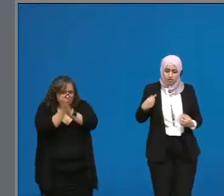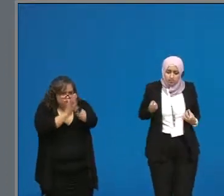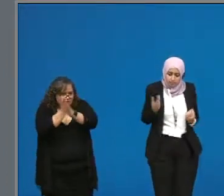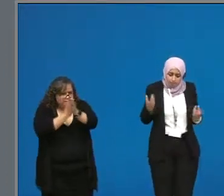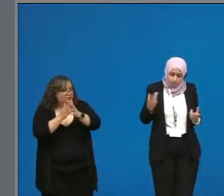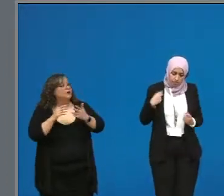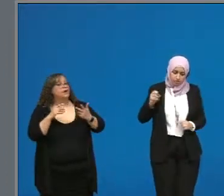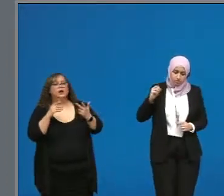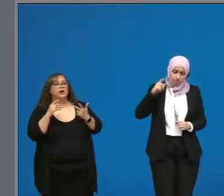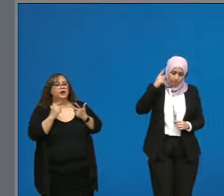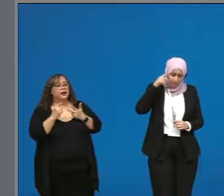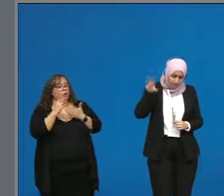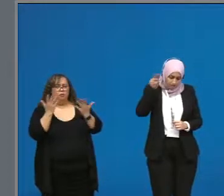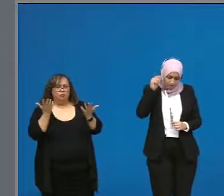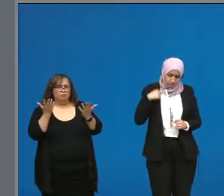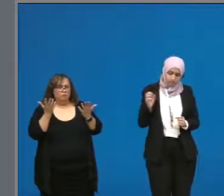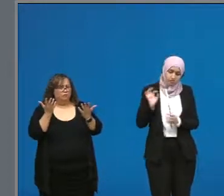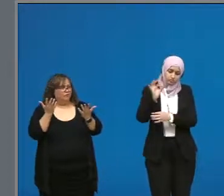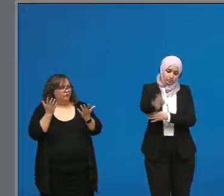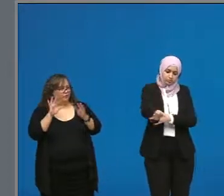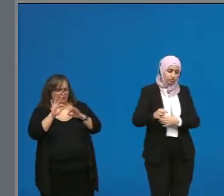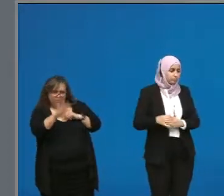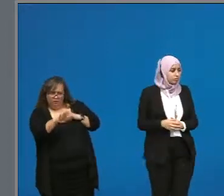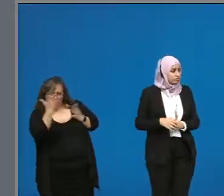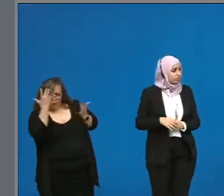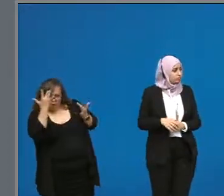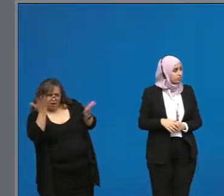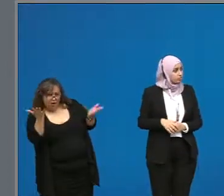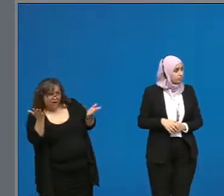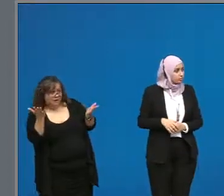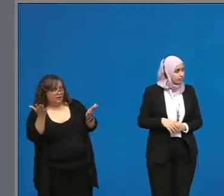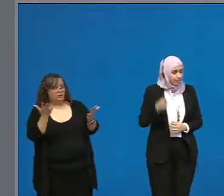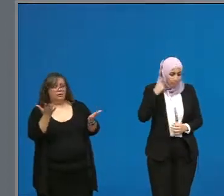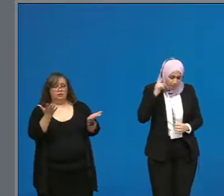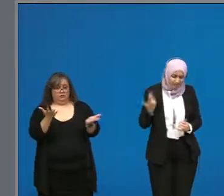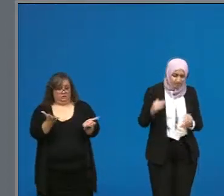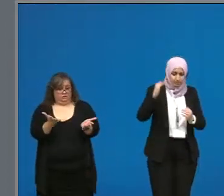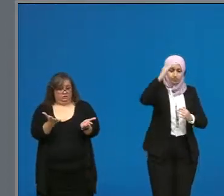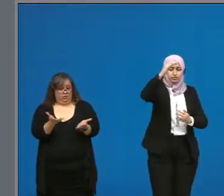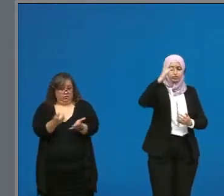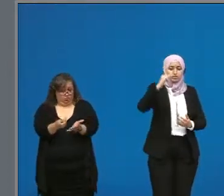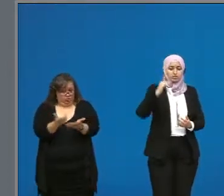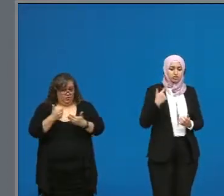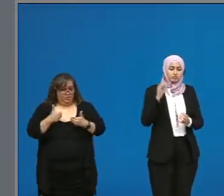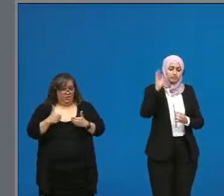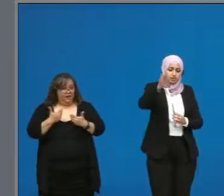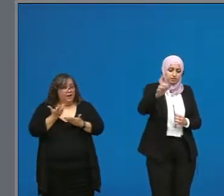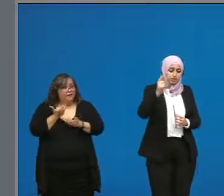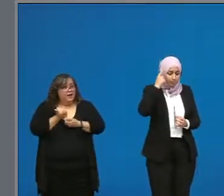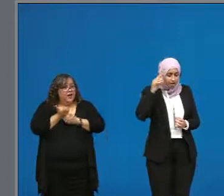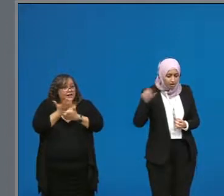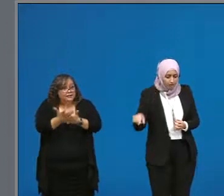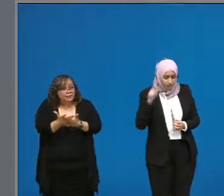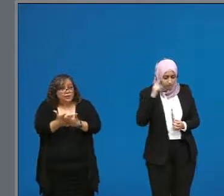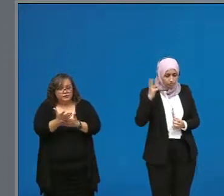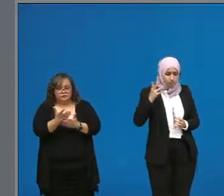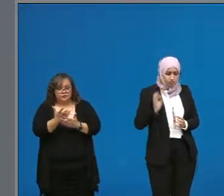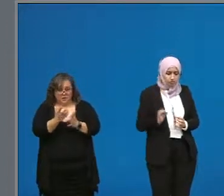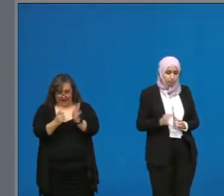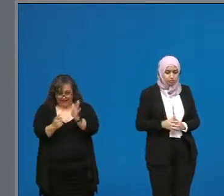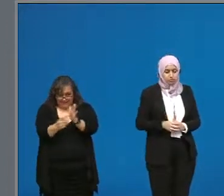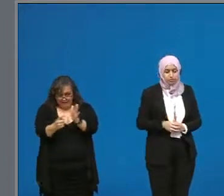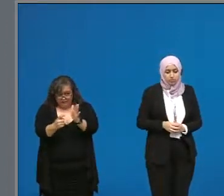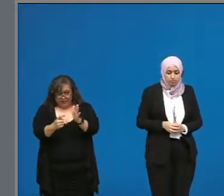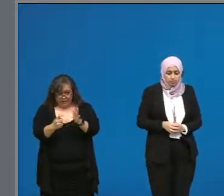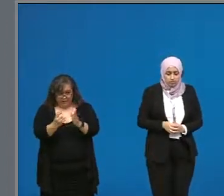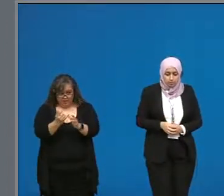things? Because what we want from our learners are the same whether they have an expressed and identifiable individual need or whether they're